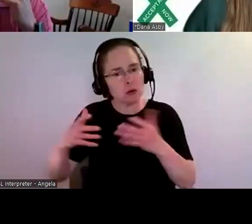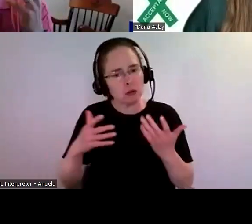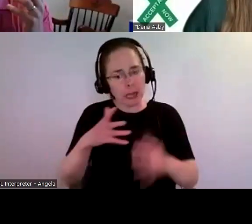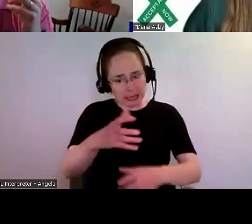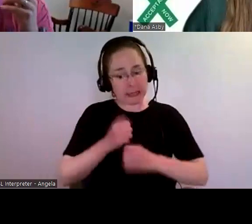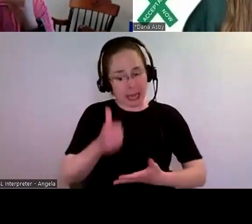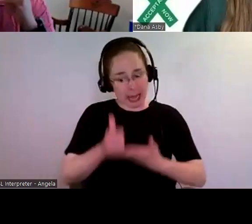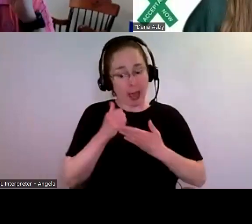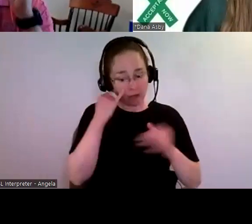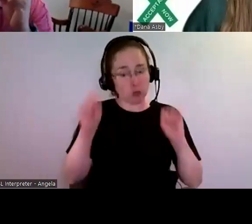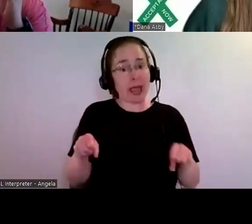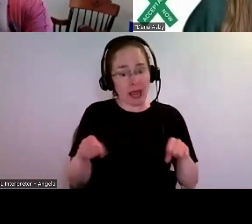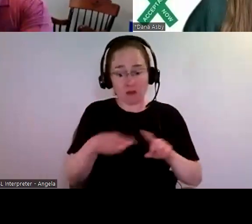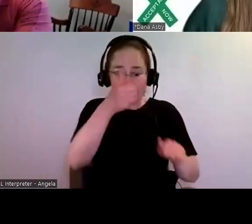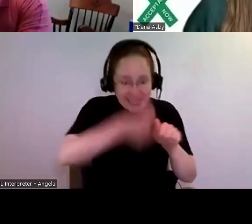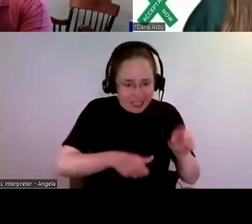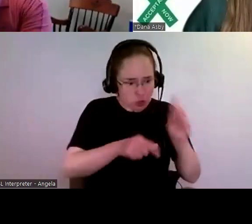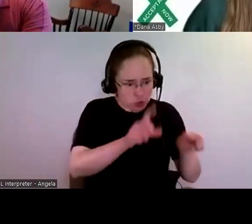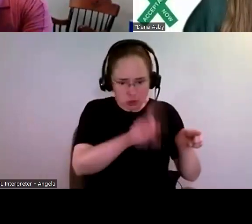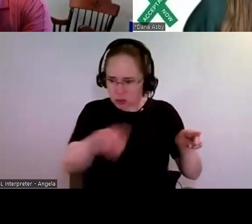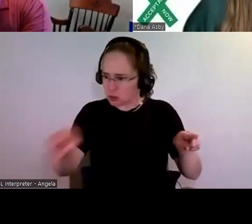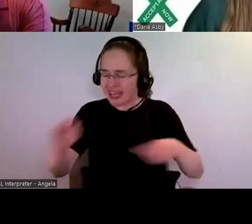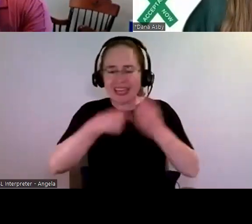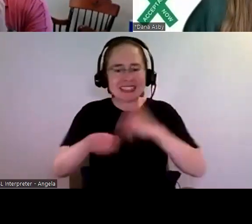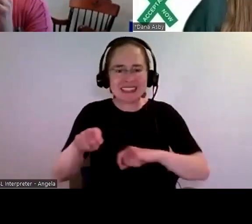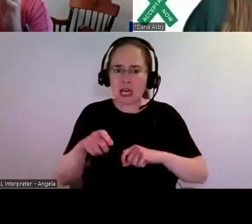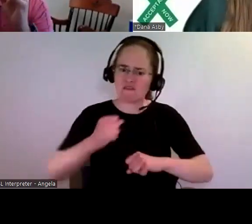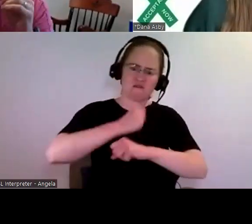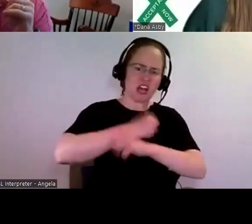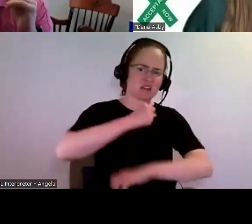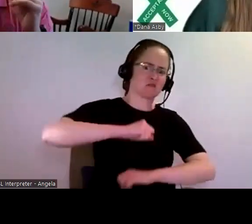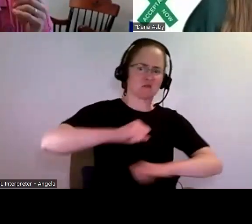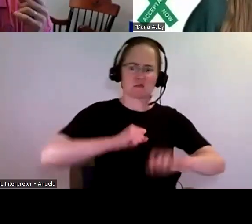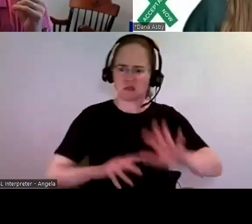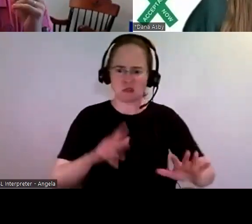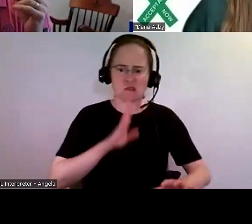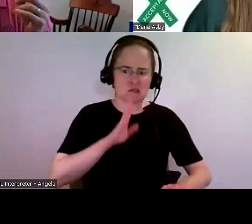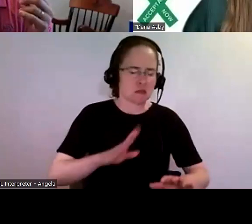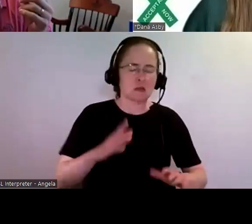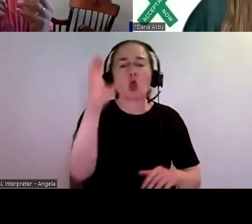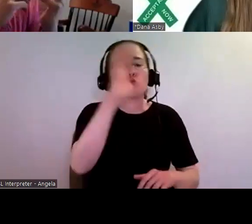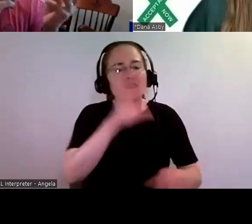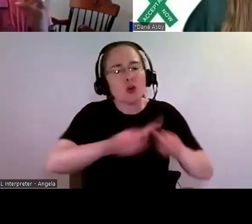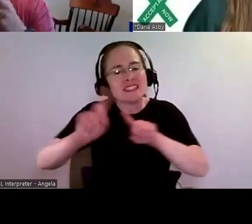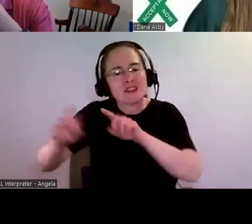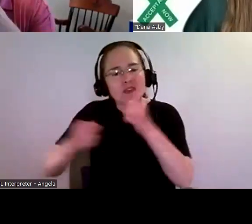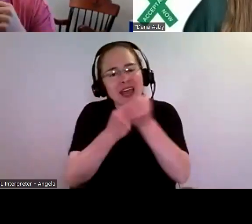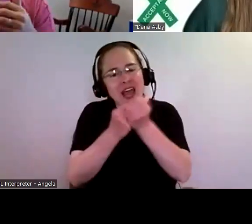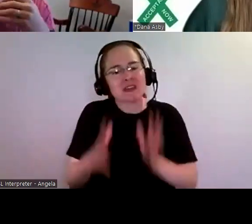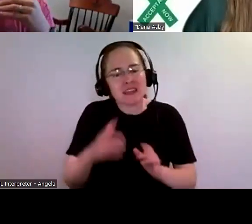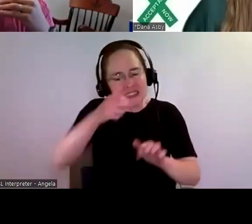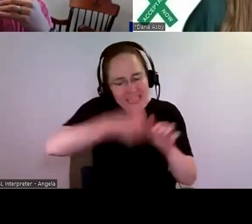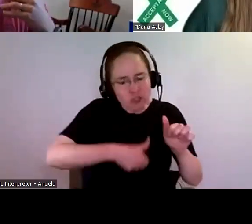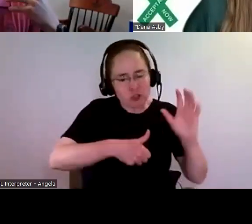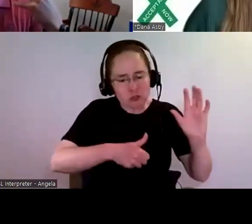if you can from each of those silos instead of trying to fight it, and look for different advocates in each of those silos. And